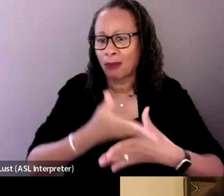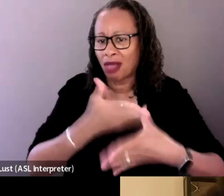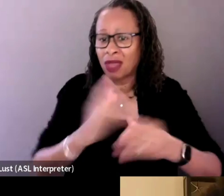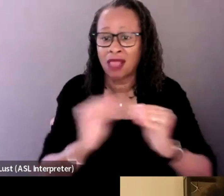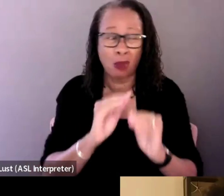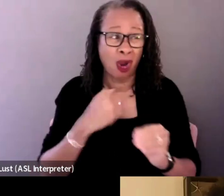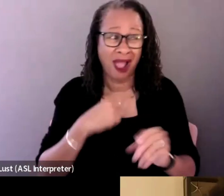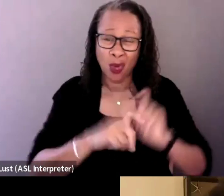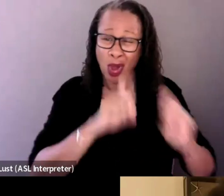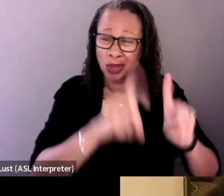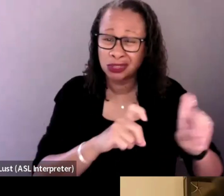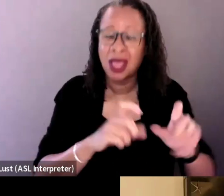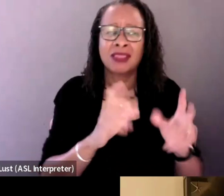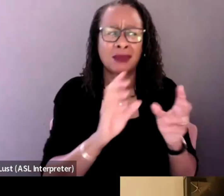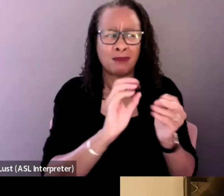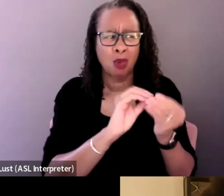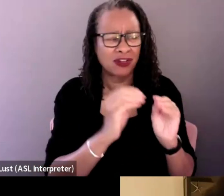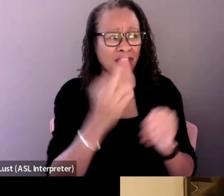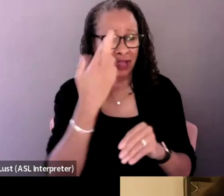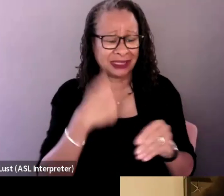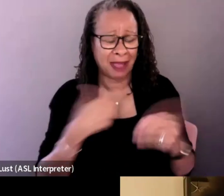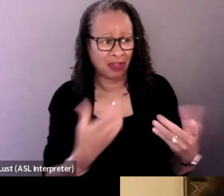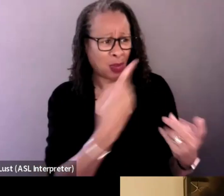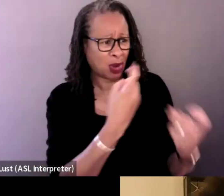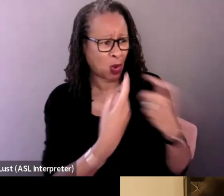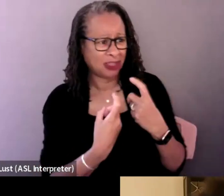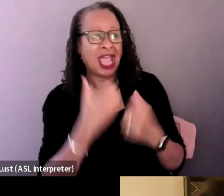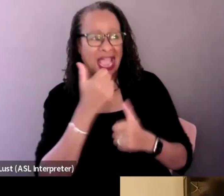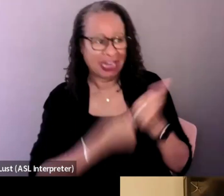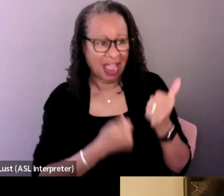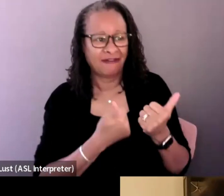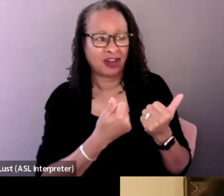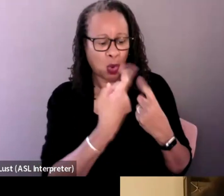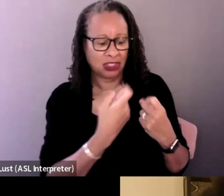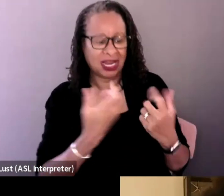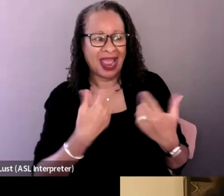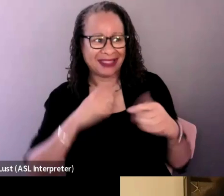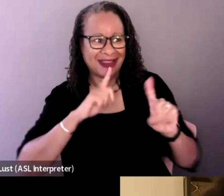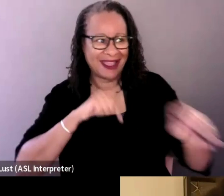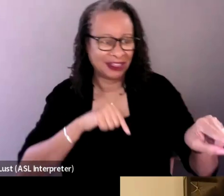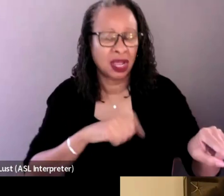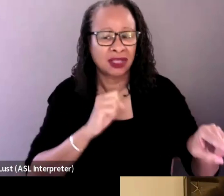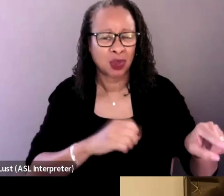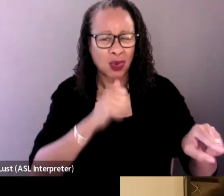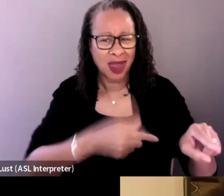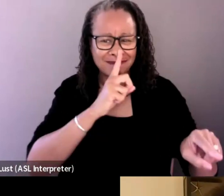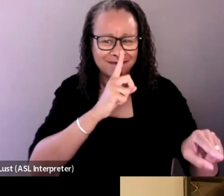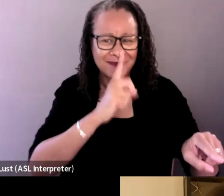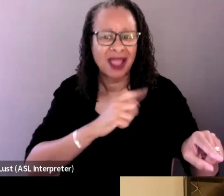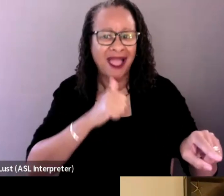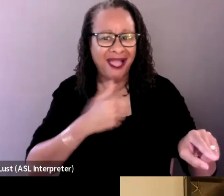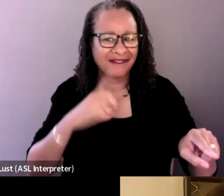questions, the more they want to ask me questions. And every question comes with an answer and comes with a question. So actually not asking questions and not conducting